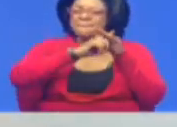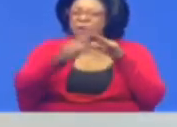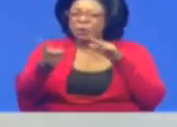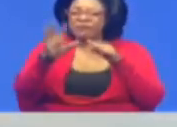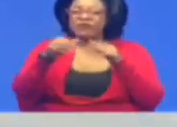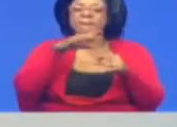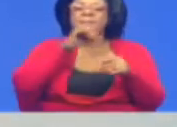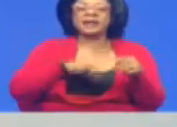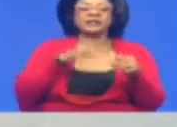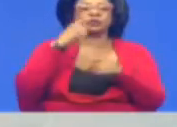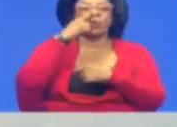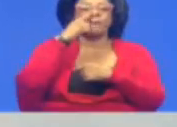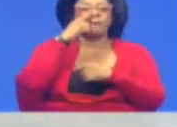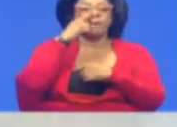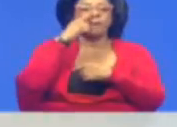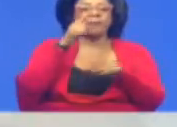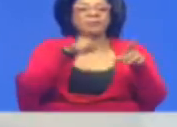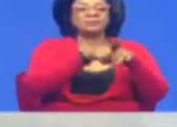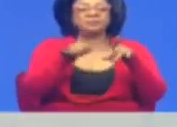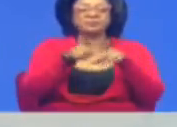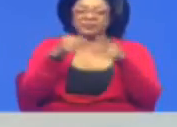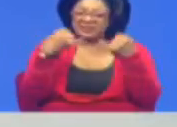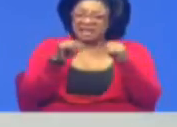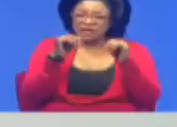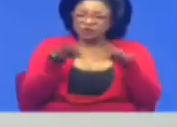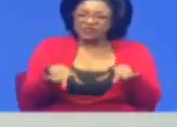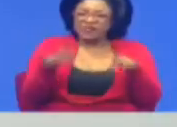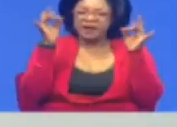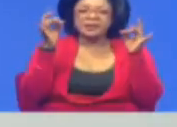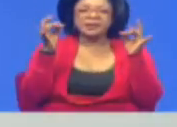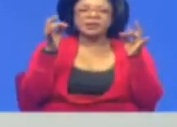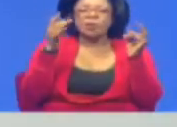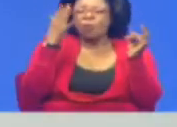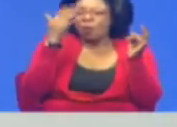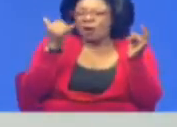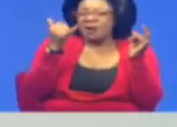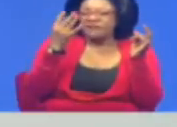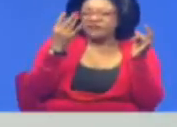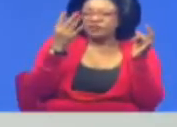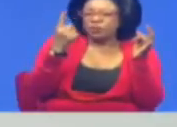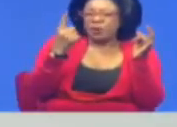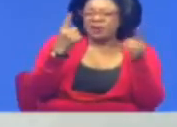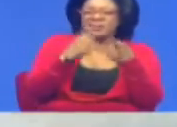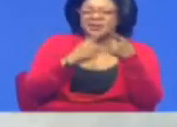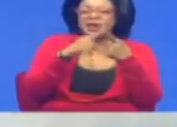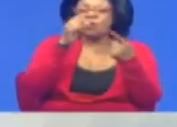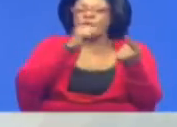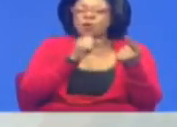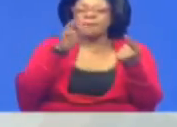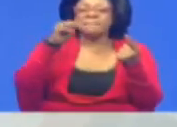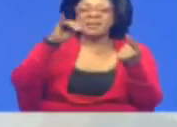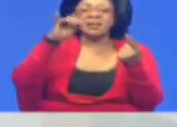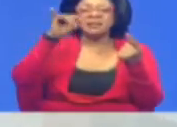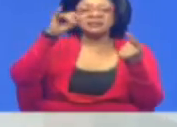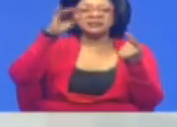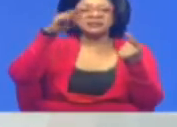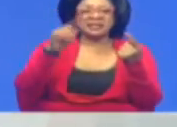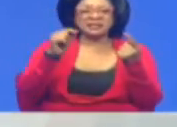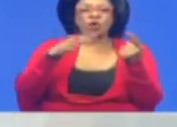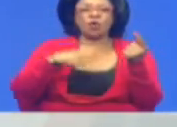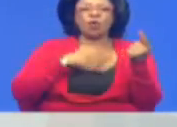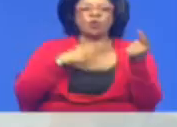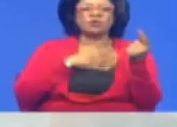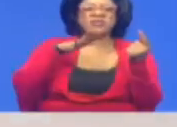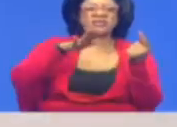parents' homes. They are also trying to establish why 41-year-old Millicent Githinji hosted them and how they got to